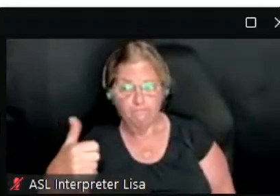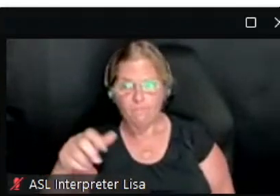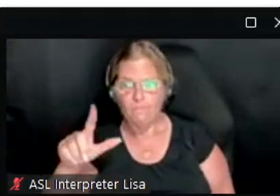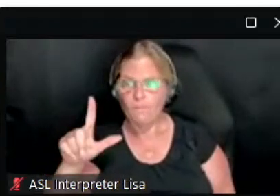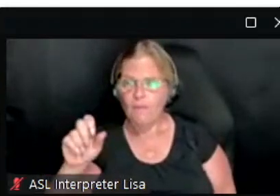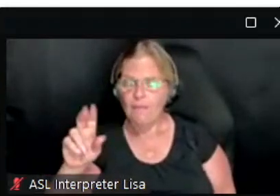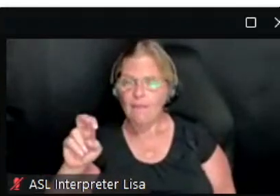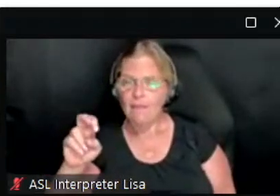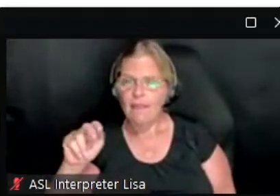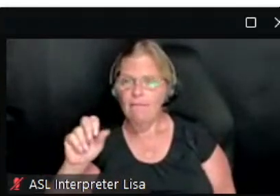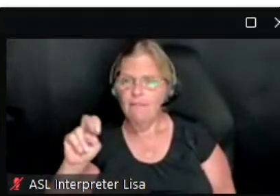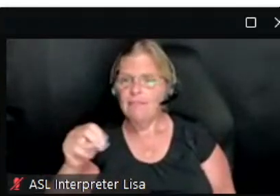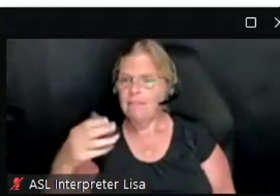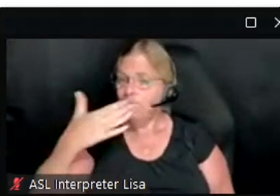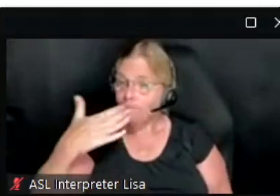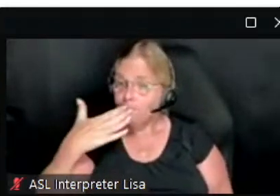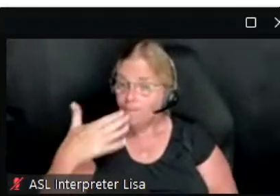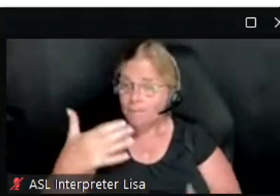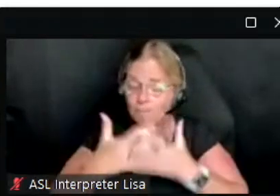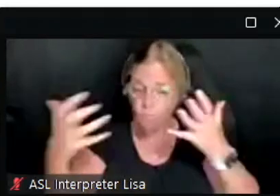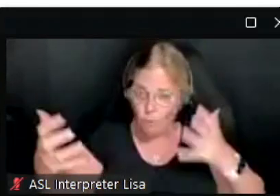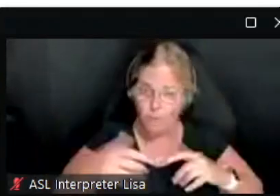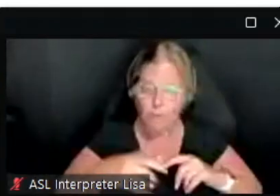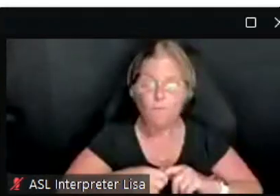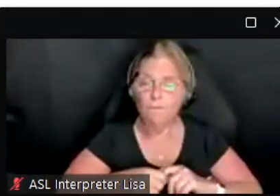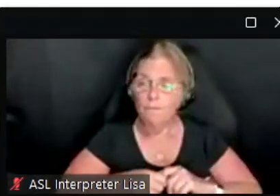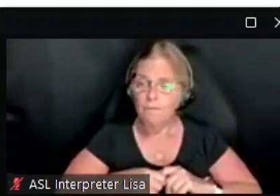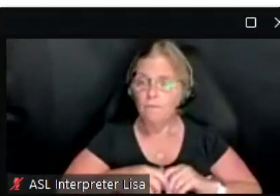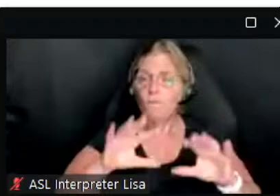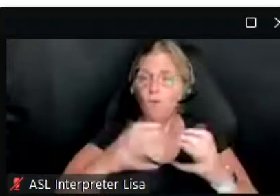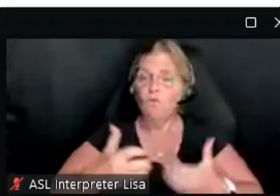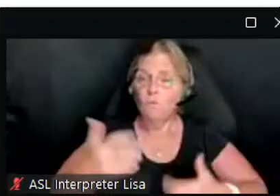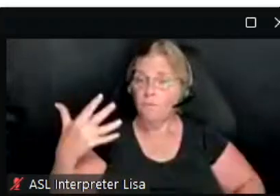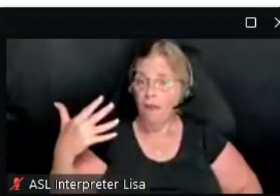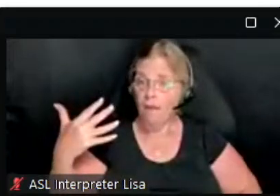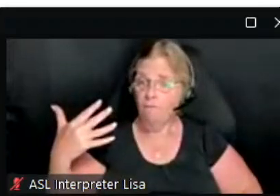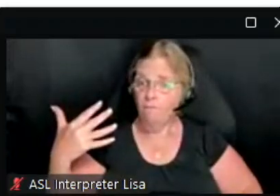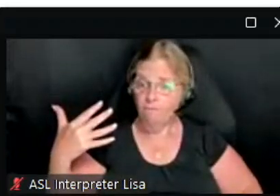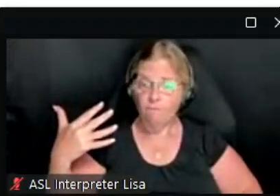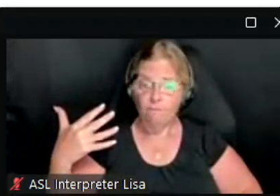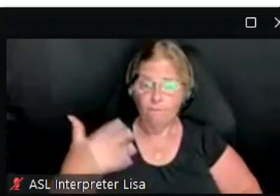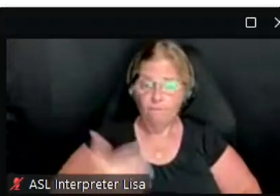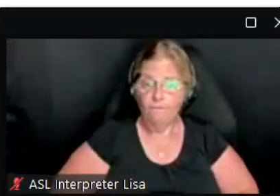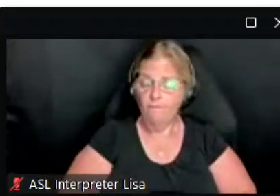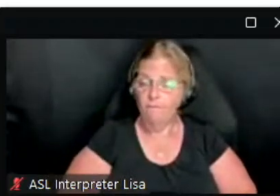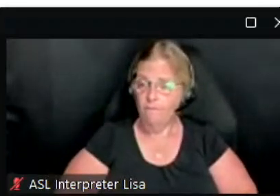Outstanding, thank you. And group 5.